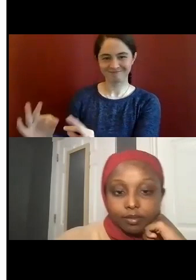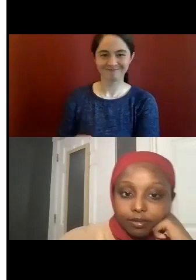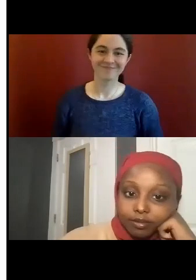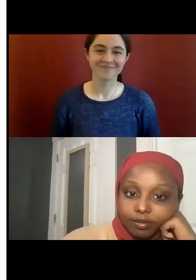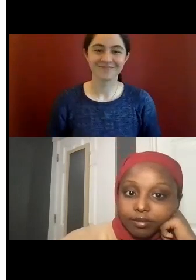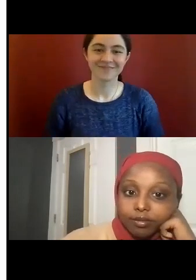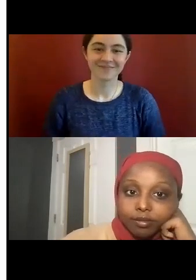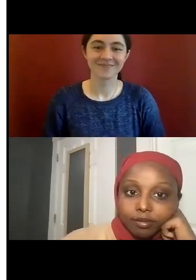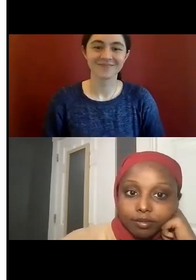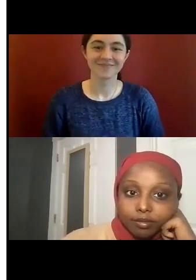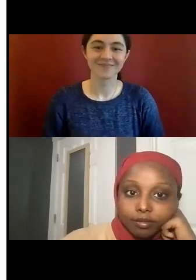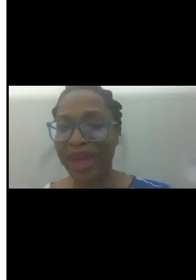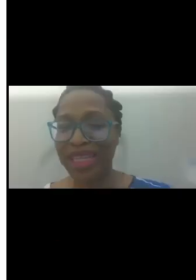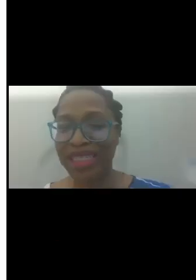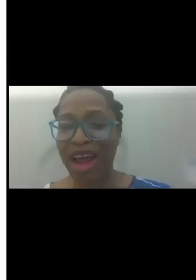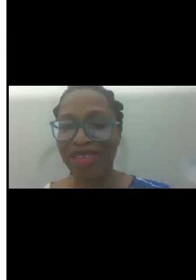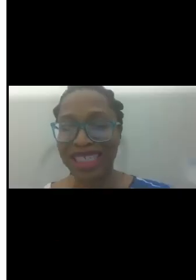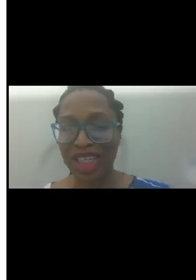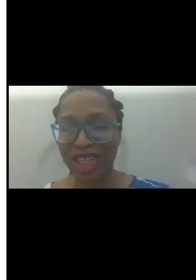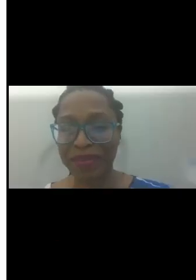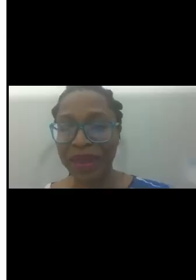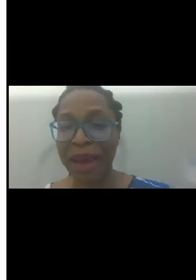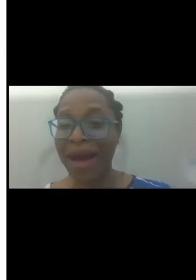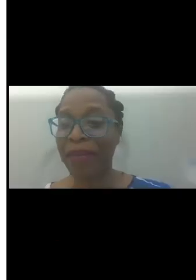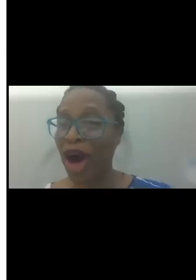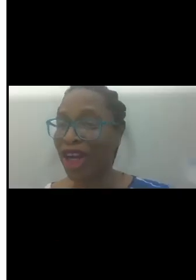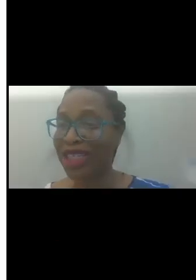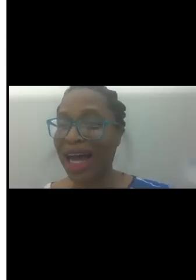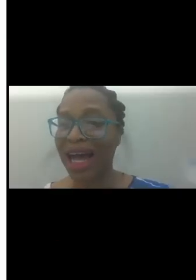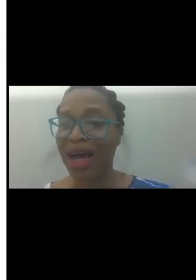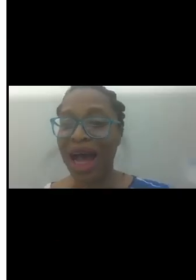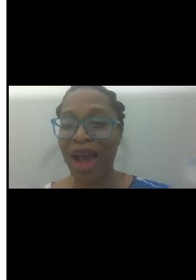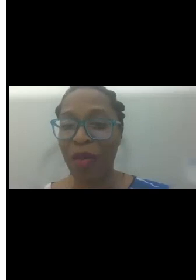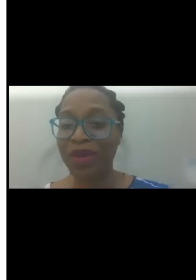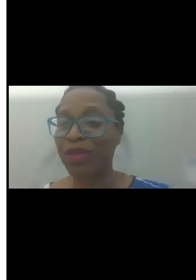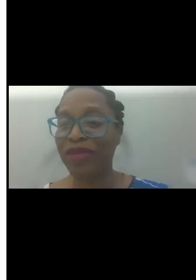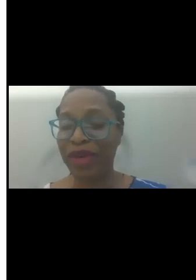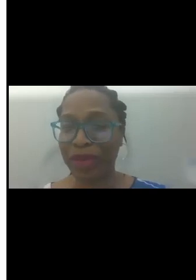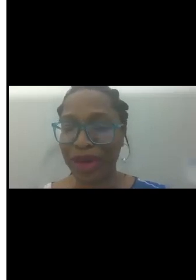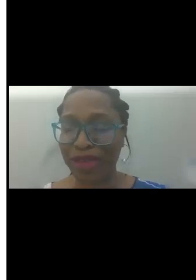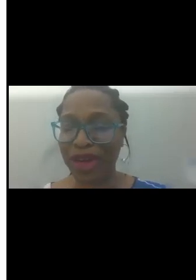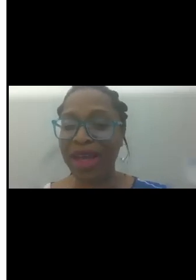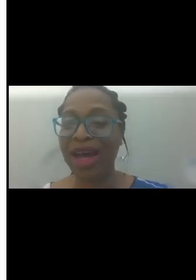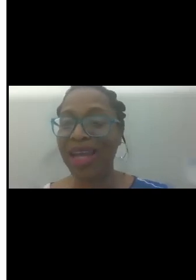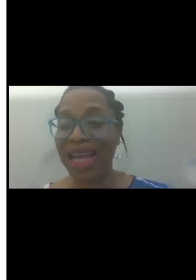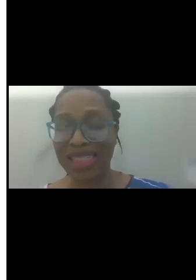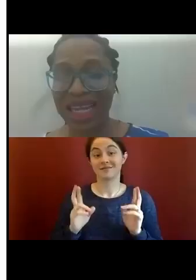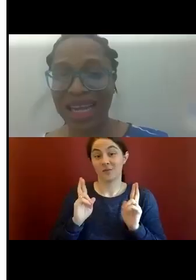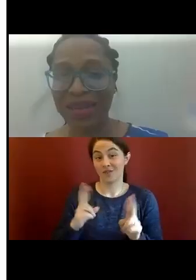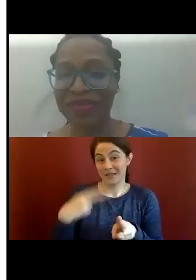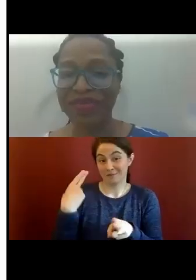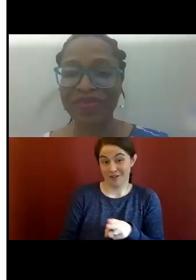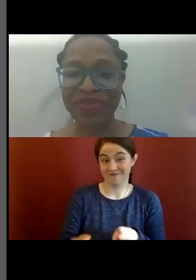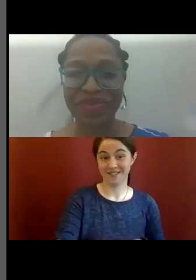want to say welcome to each and every one of you in this conversation. My part, I hope to be very brief. Next